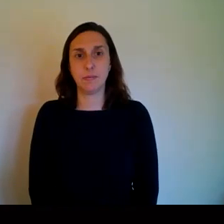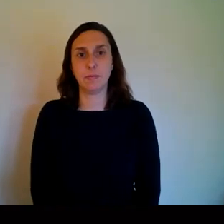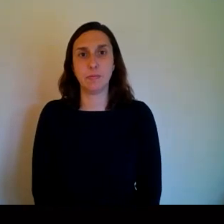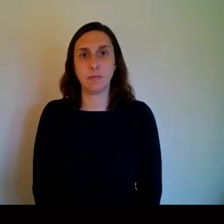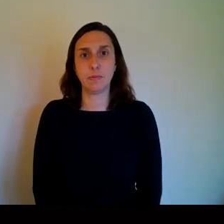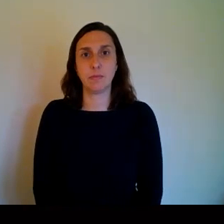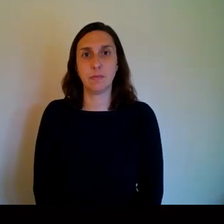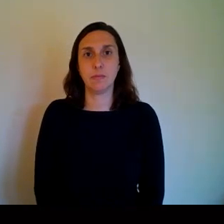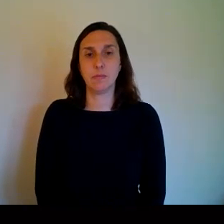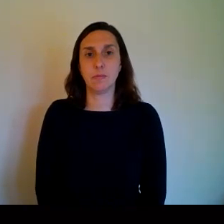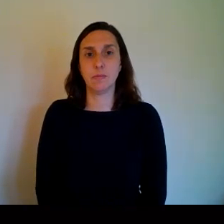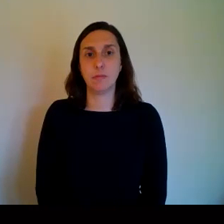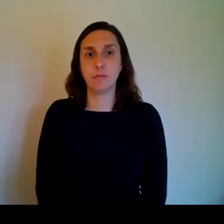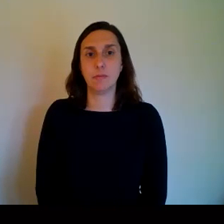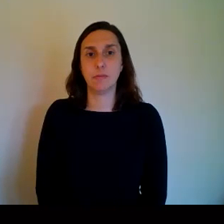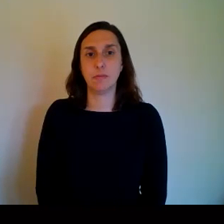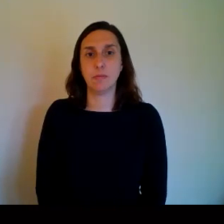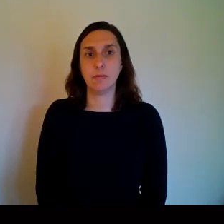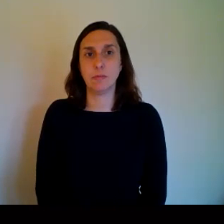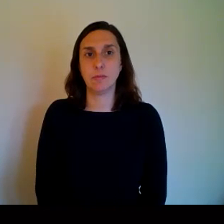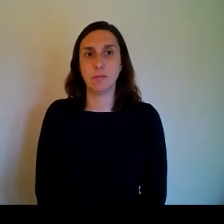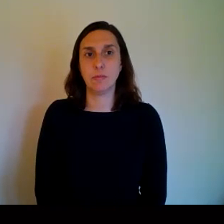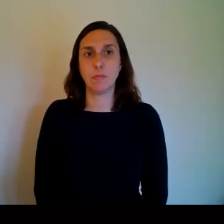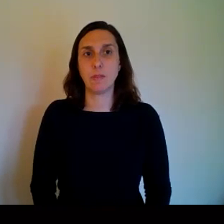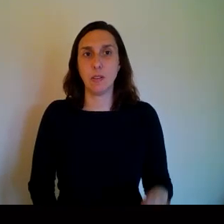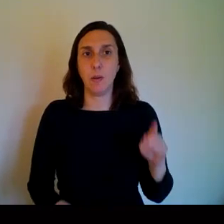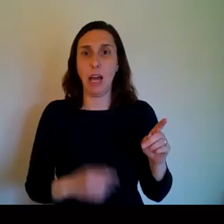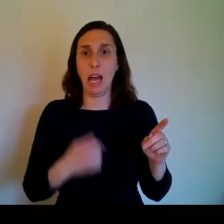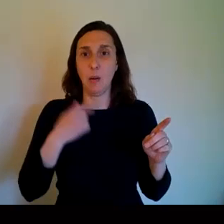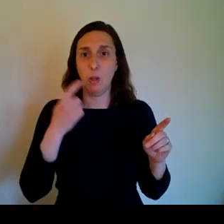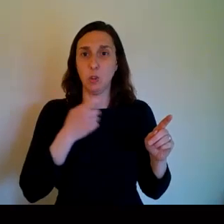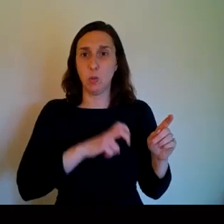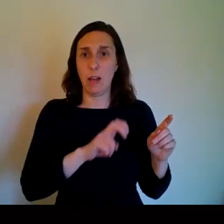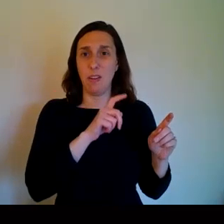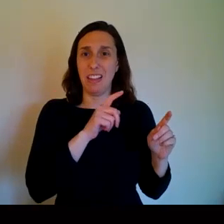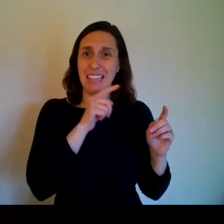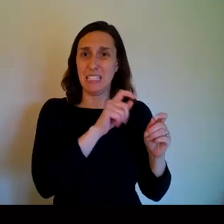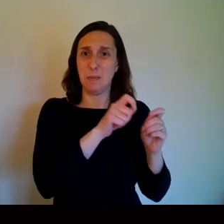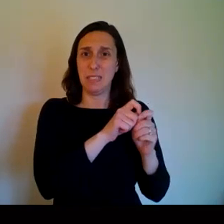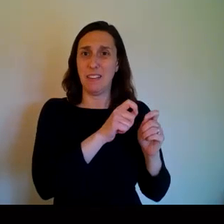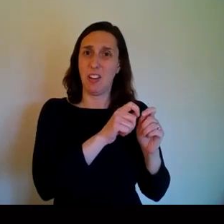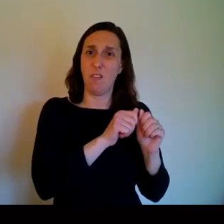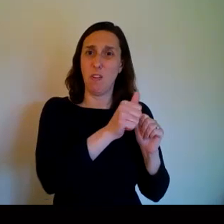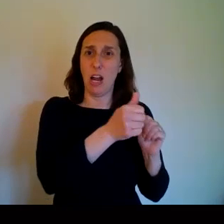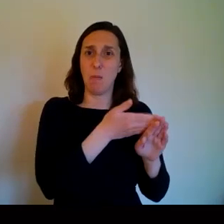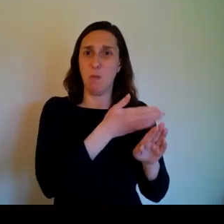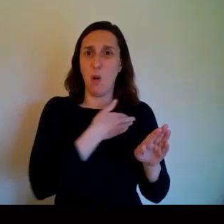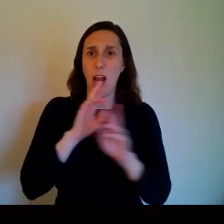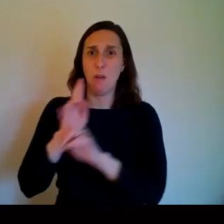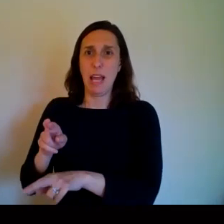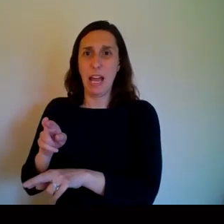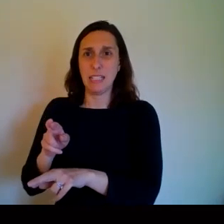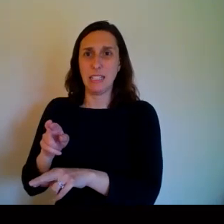and I'm going to travel this far, whatever the answer is, before I start to react. And then